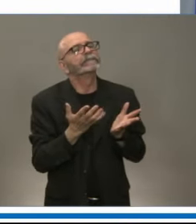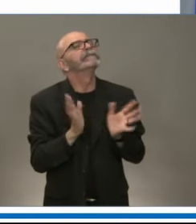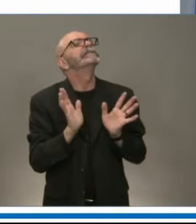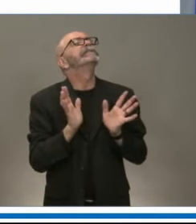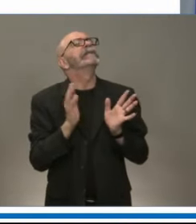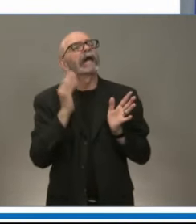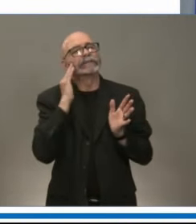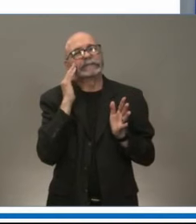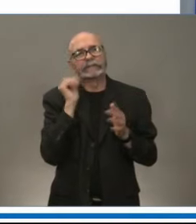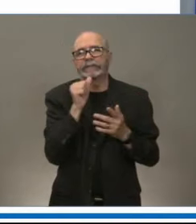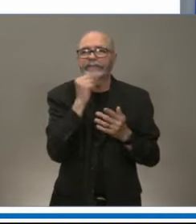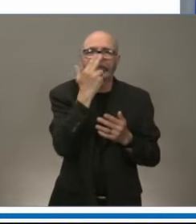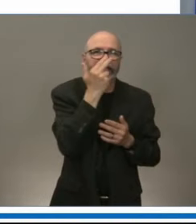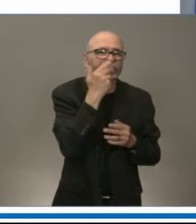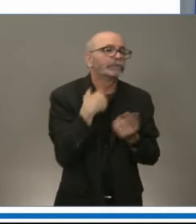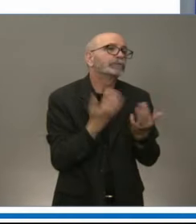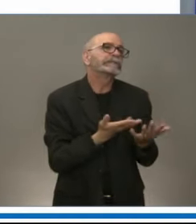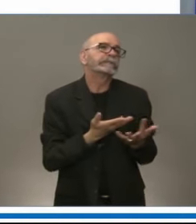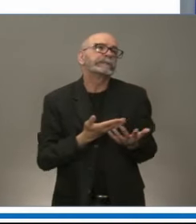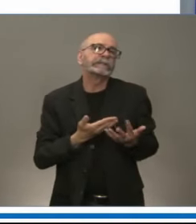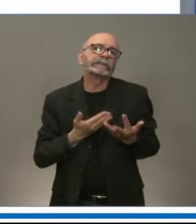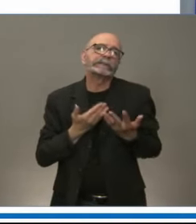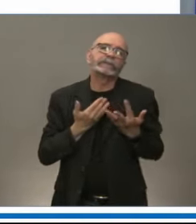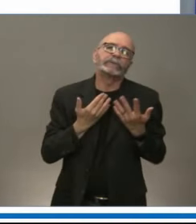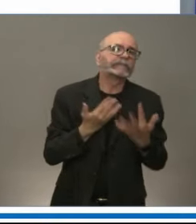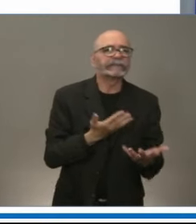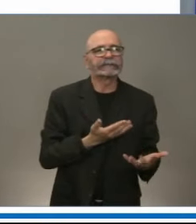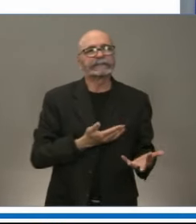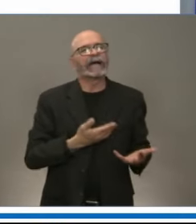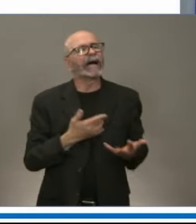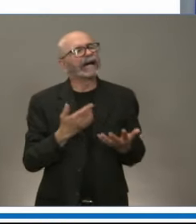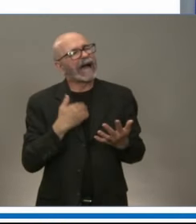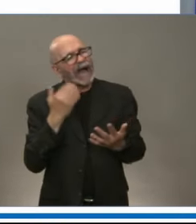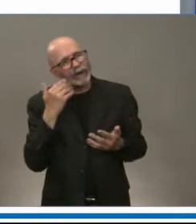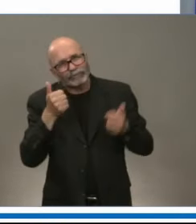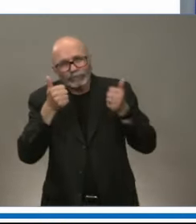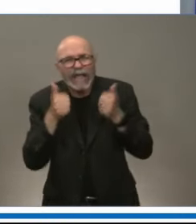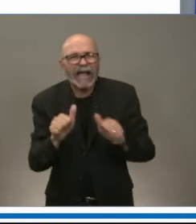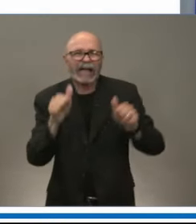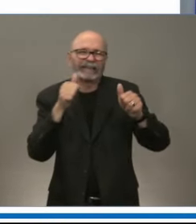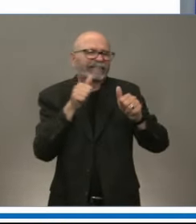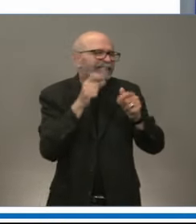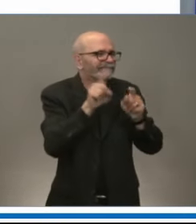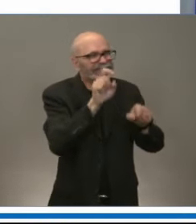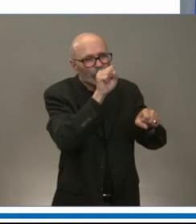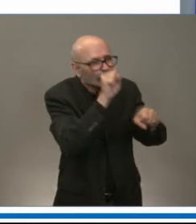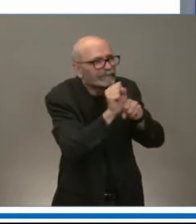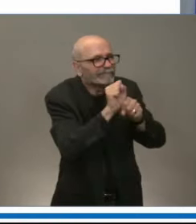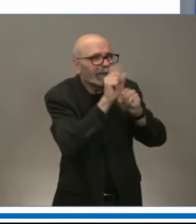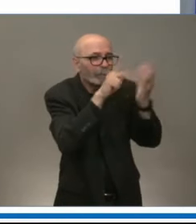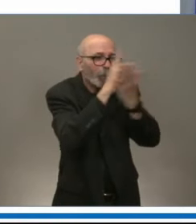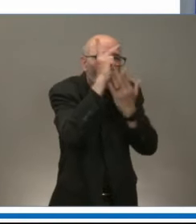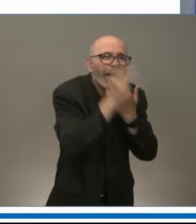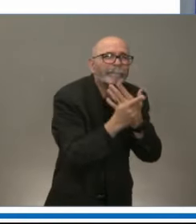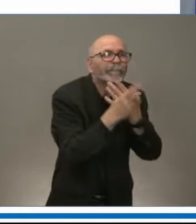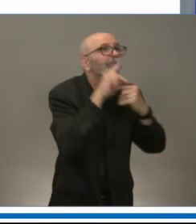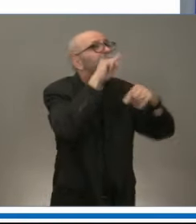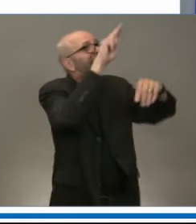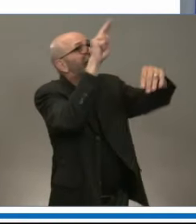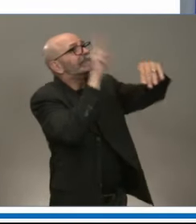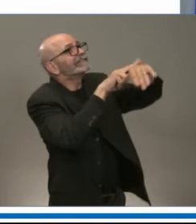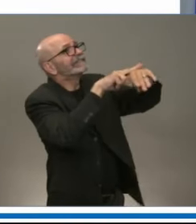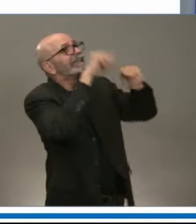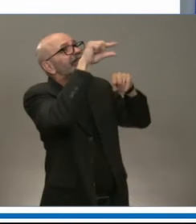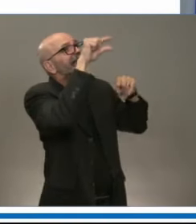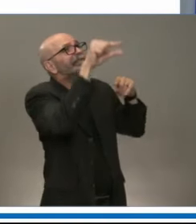time. What we try to do is work with the programs that the national government have made. It's why this program is